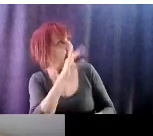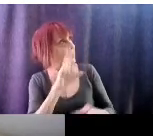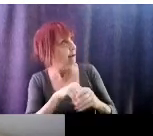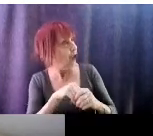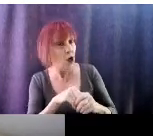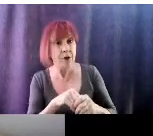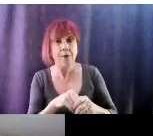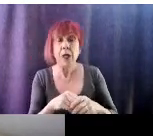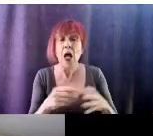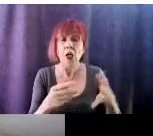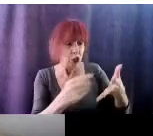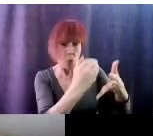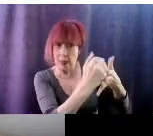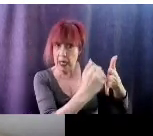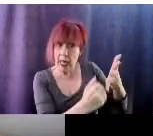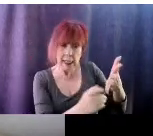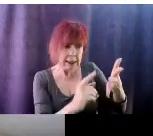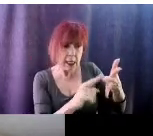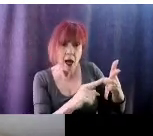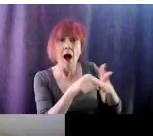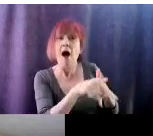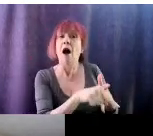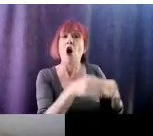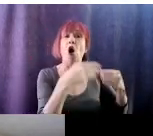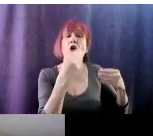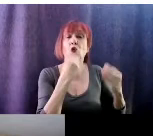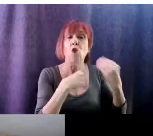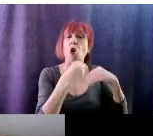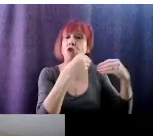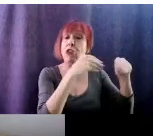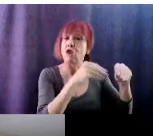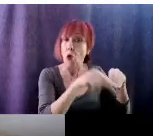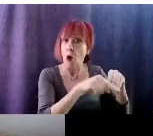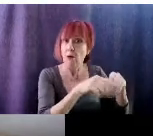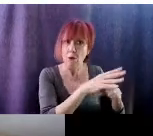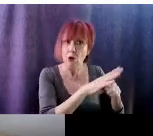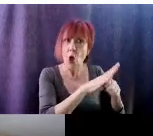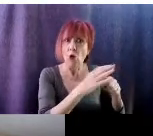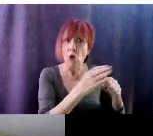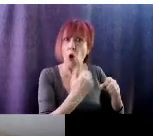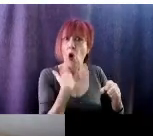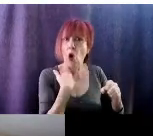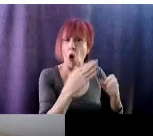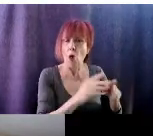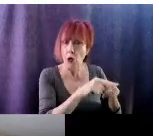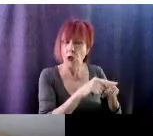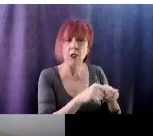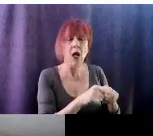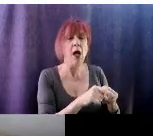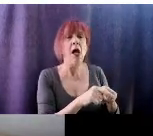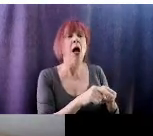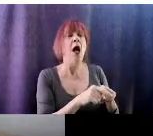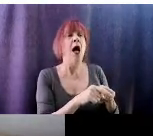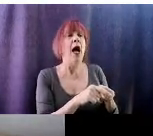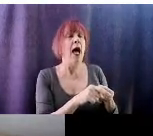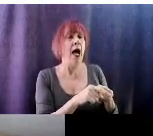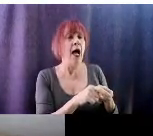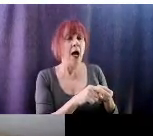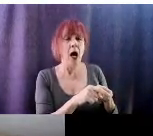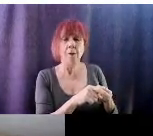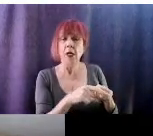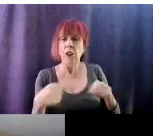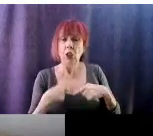owned. And so we can go in and just speak to the owners. And the people from the board office gave us their names and said we can use their names and